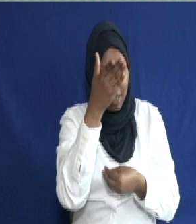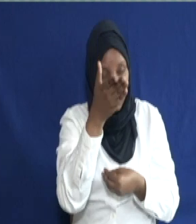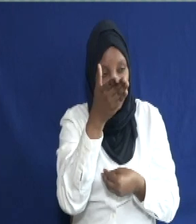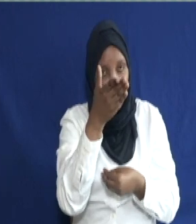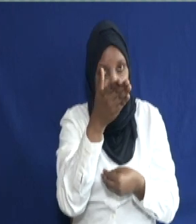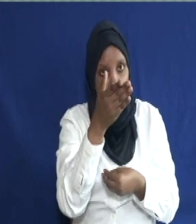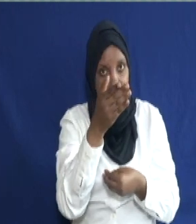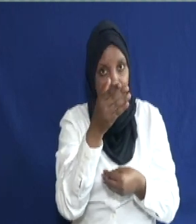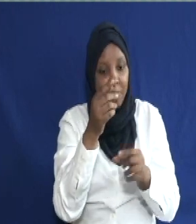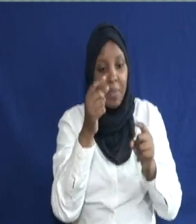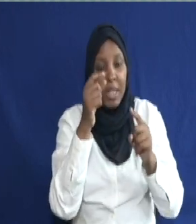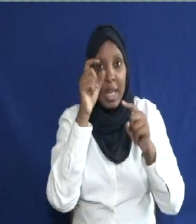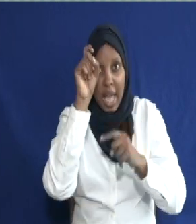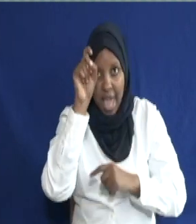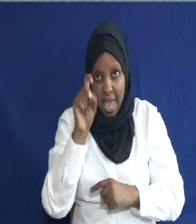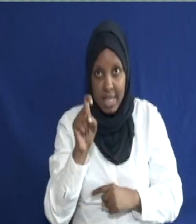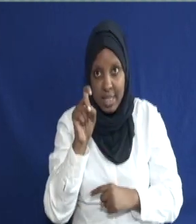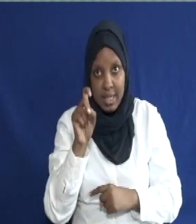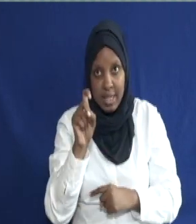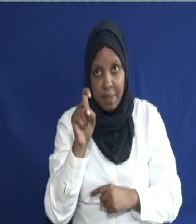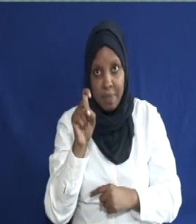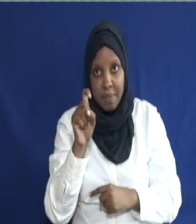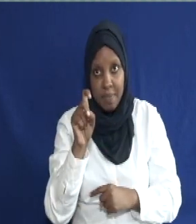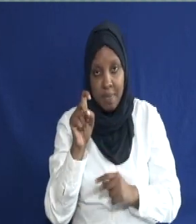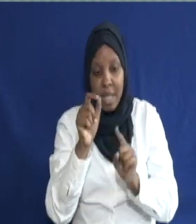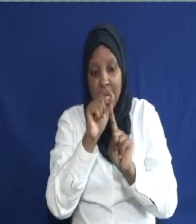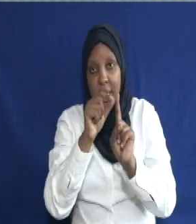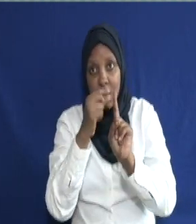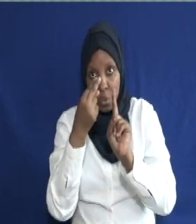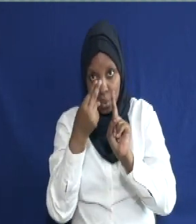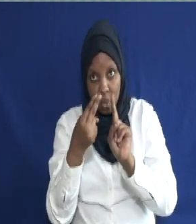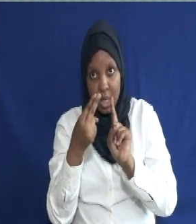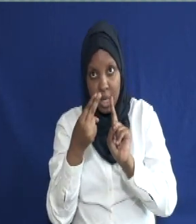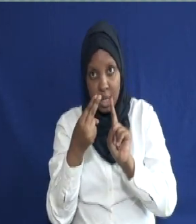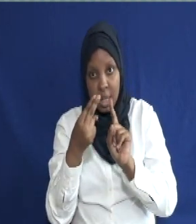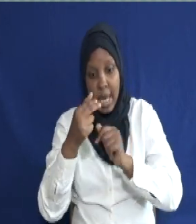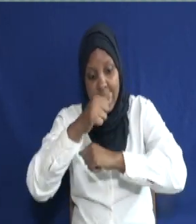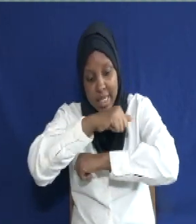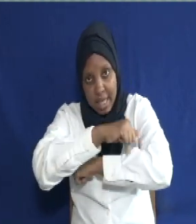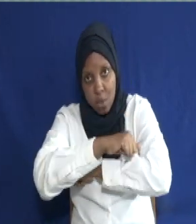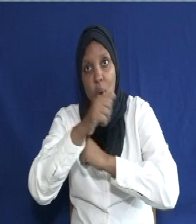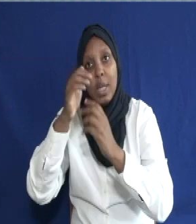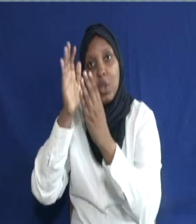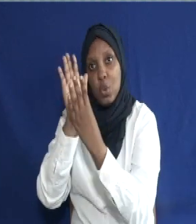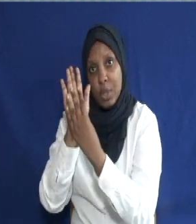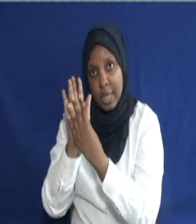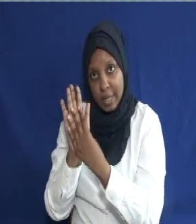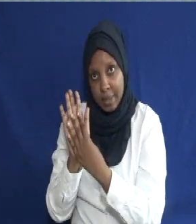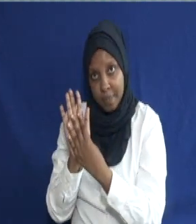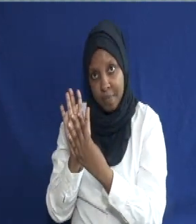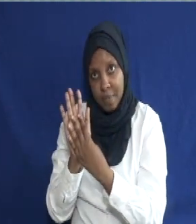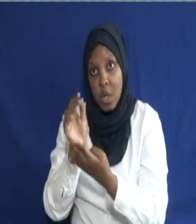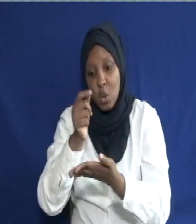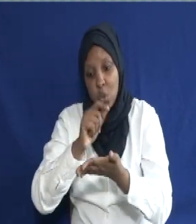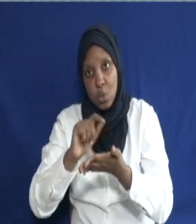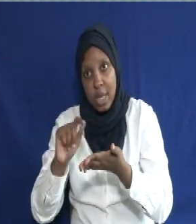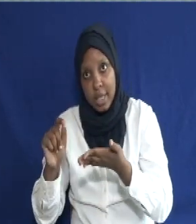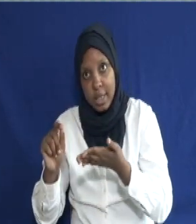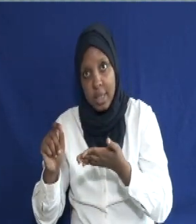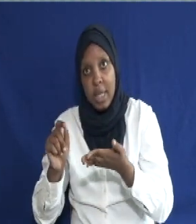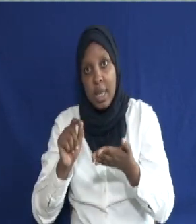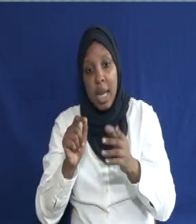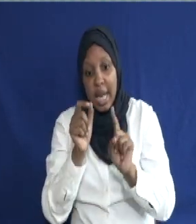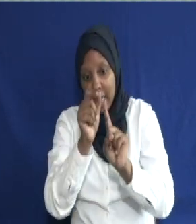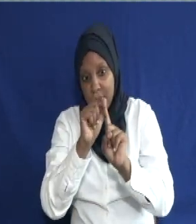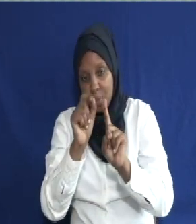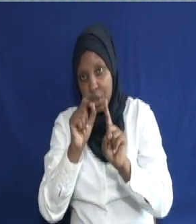x squared is equal to 9. So here it is written in exponential form. It